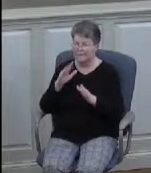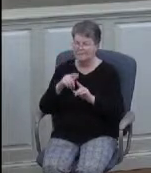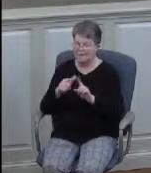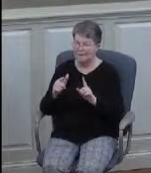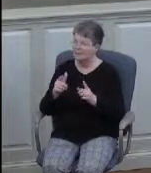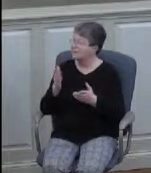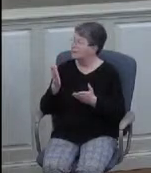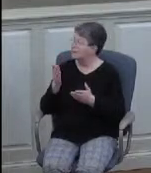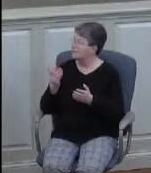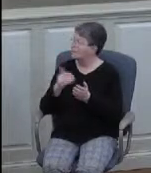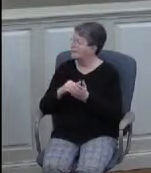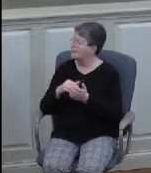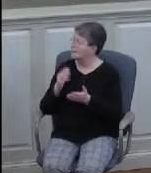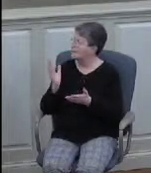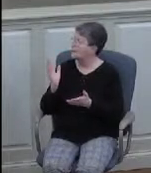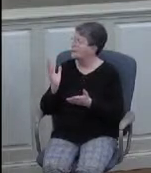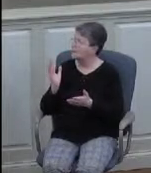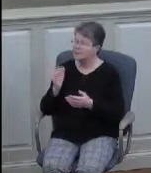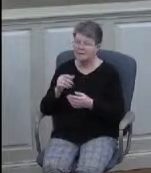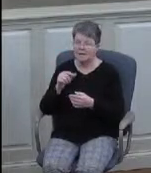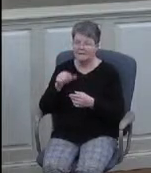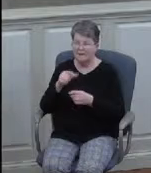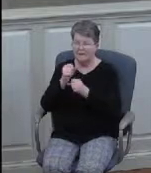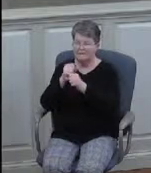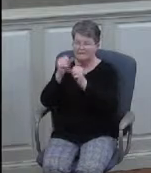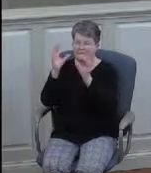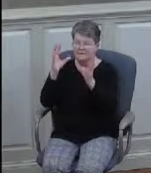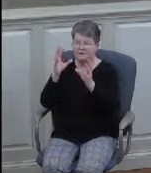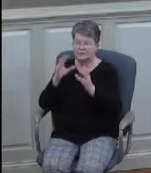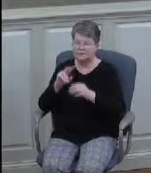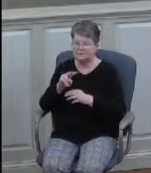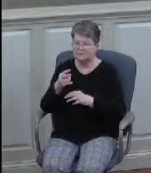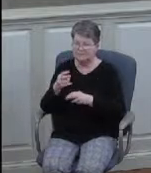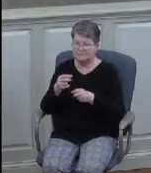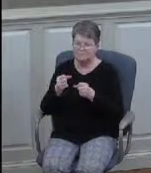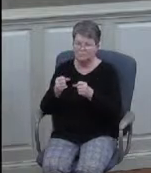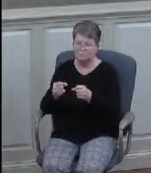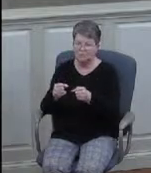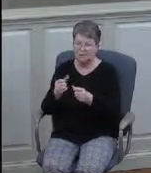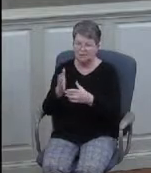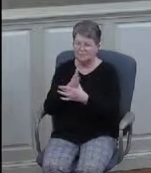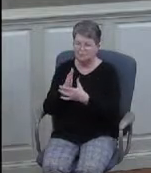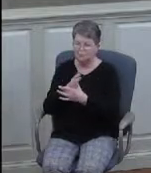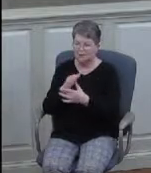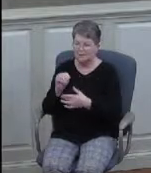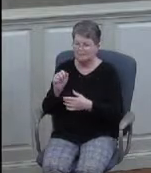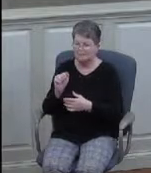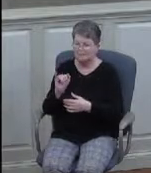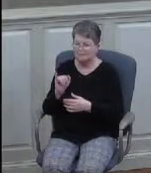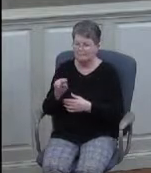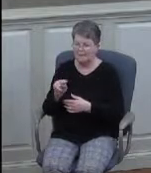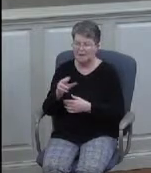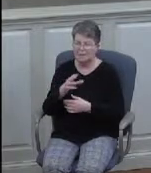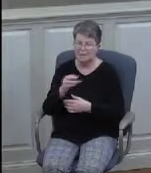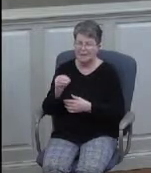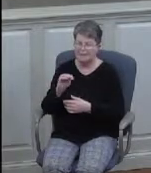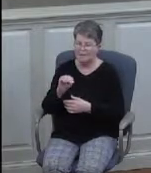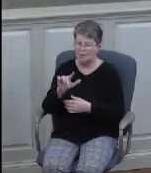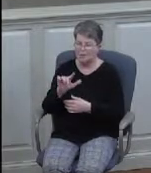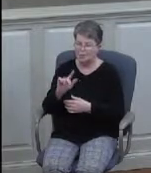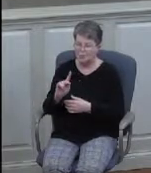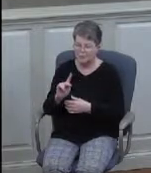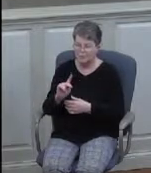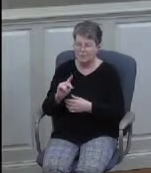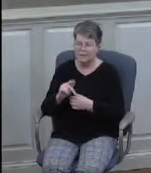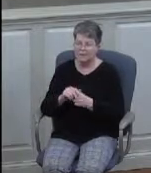again, this envisions kind of Second Street between Main and Martin Luther King, and